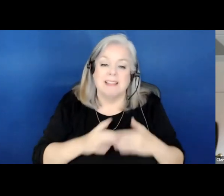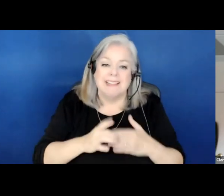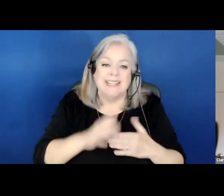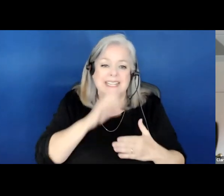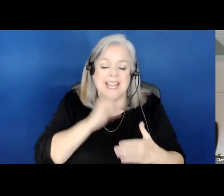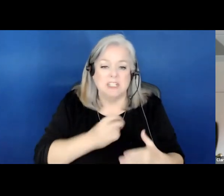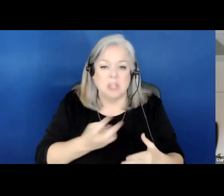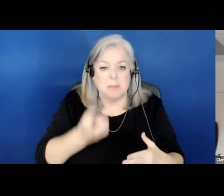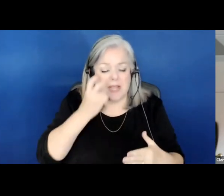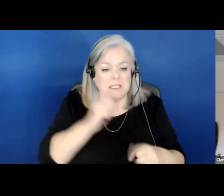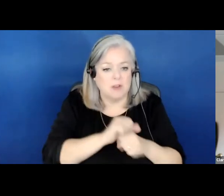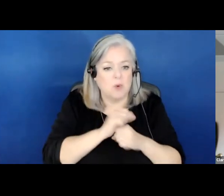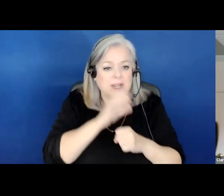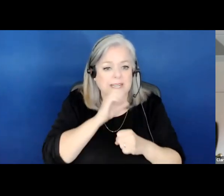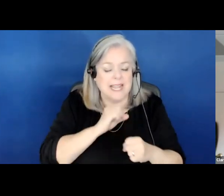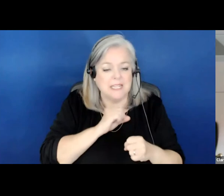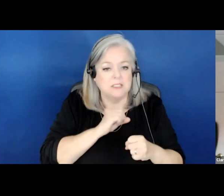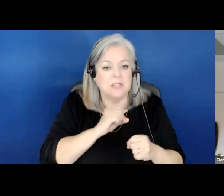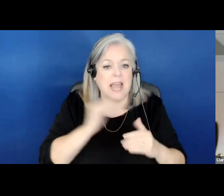and diabetic retinopathy.